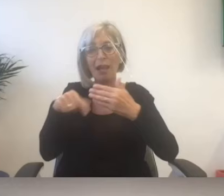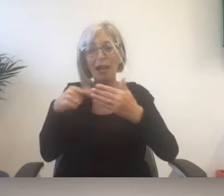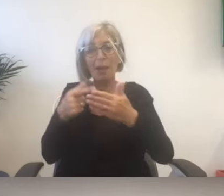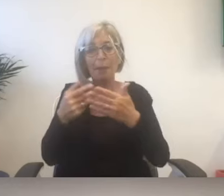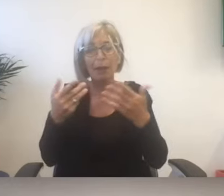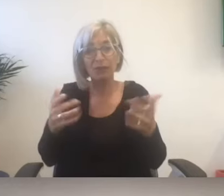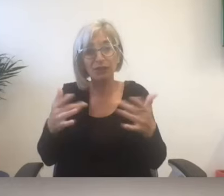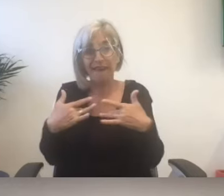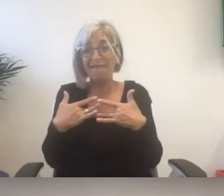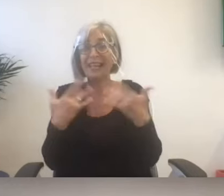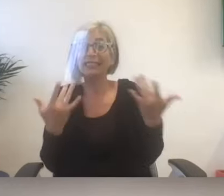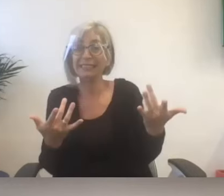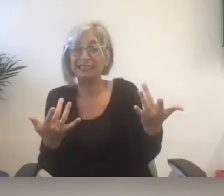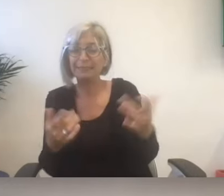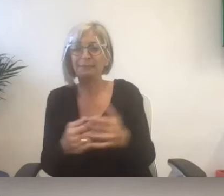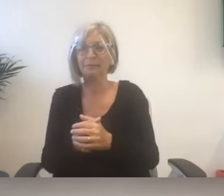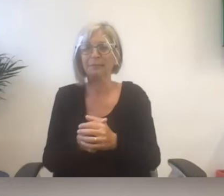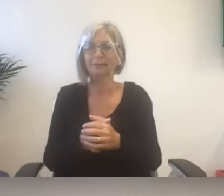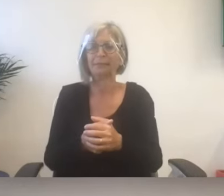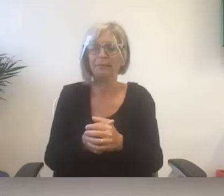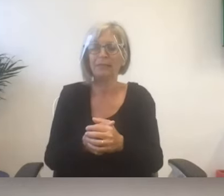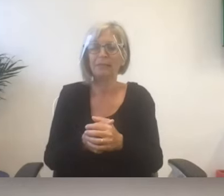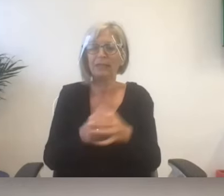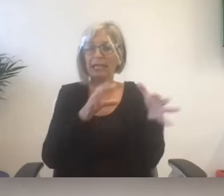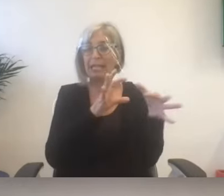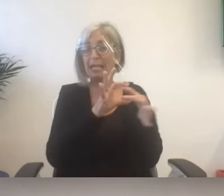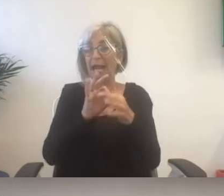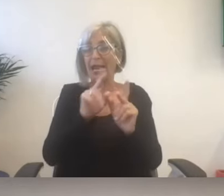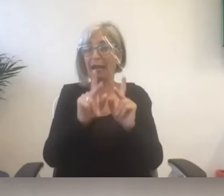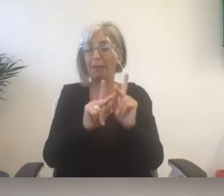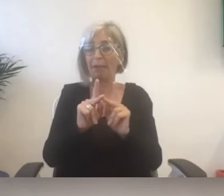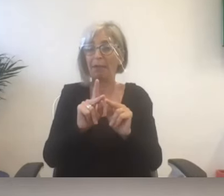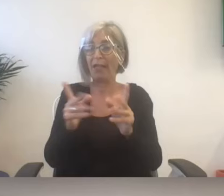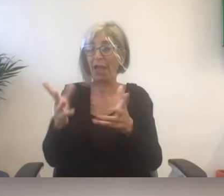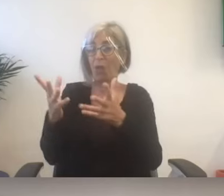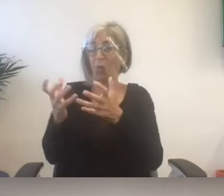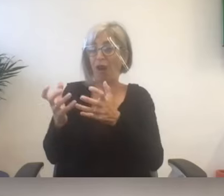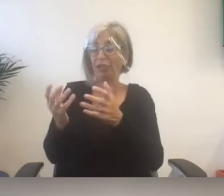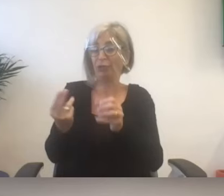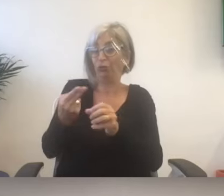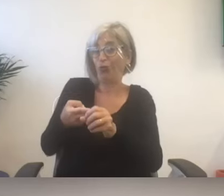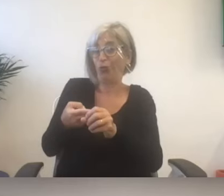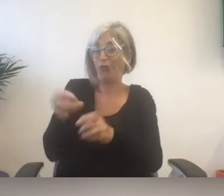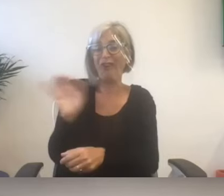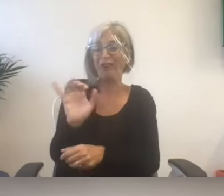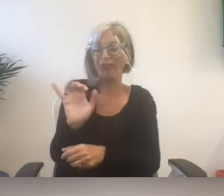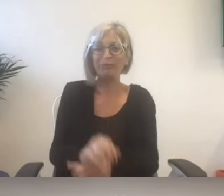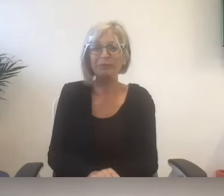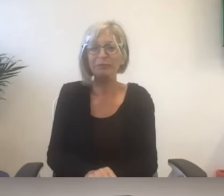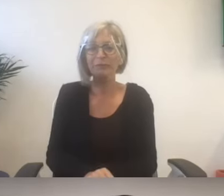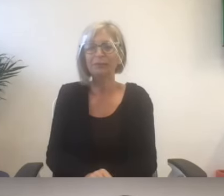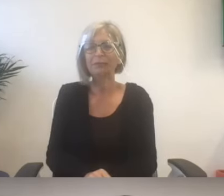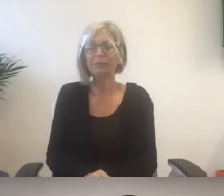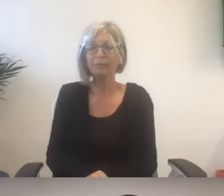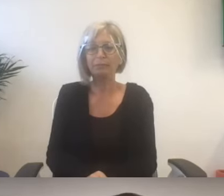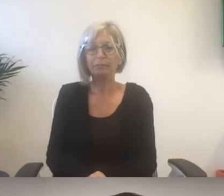about events. So kind of to help connect people that are looking with people that want to join or create